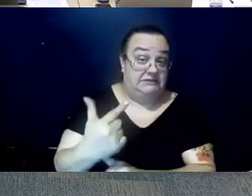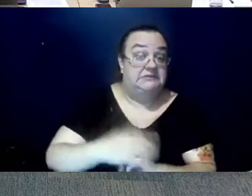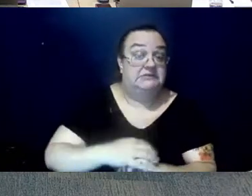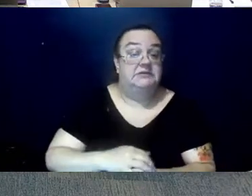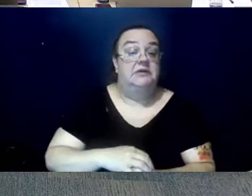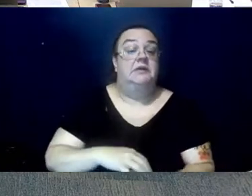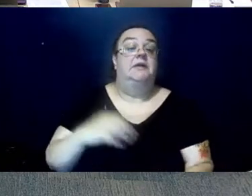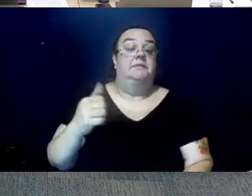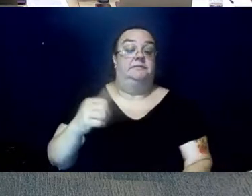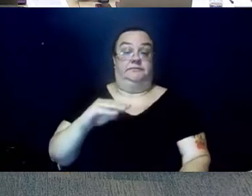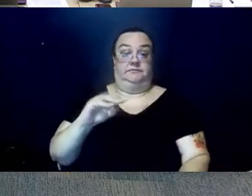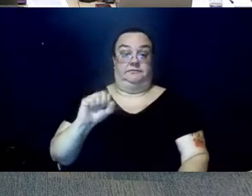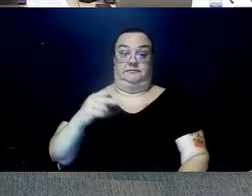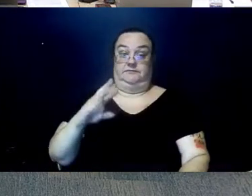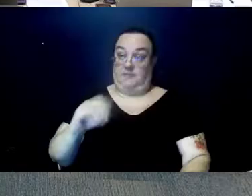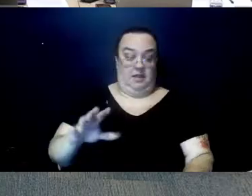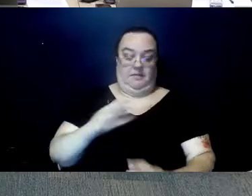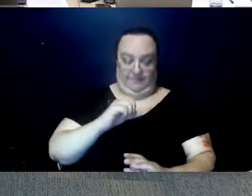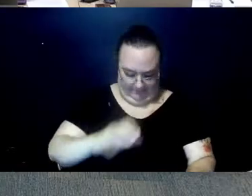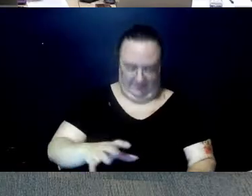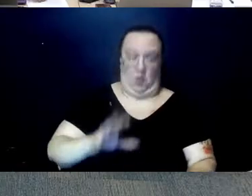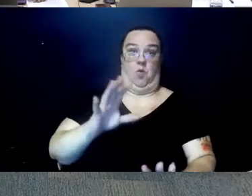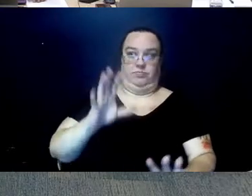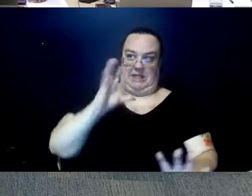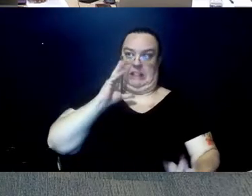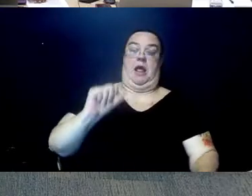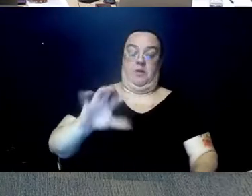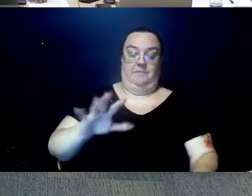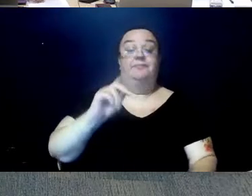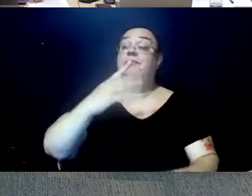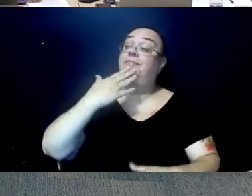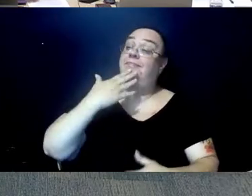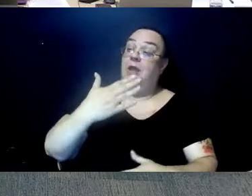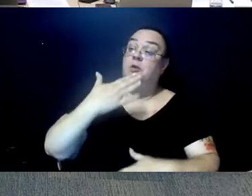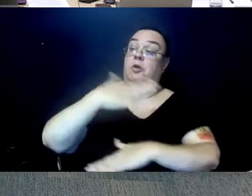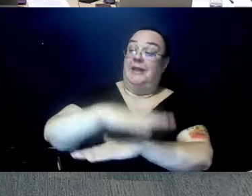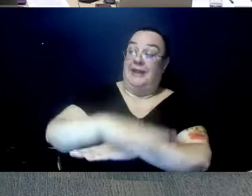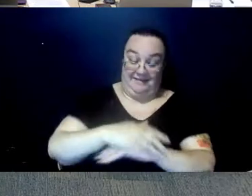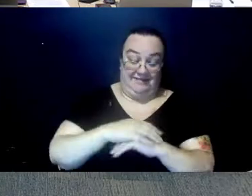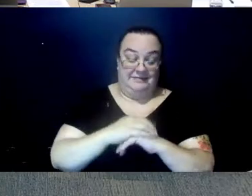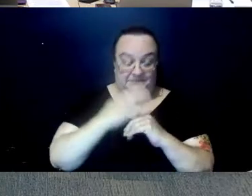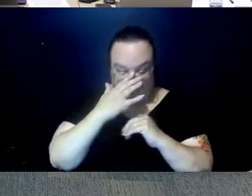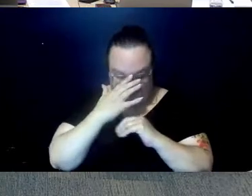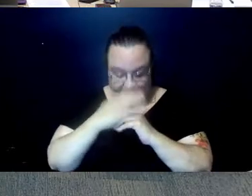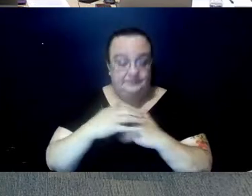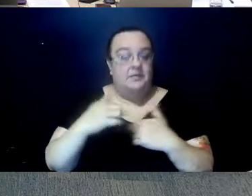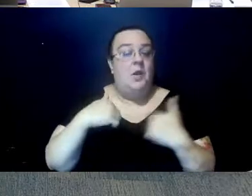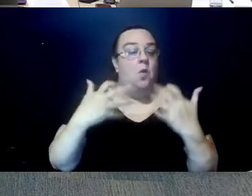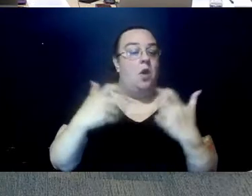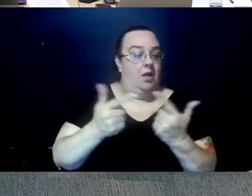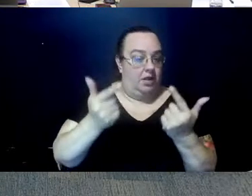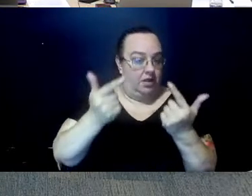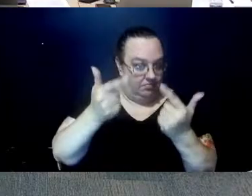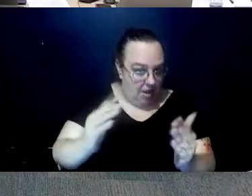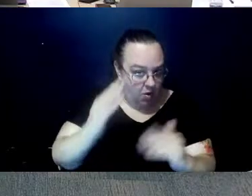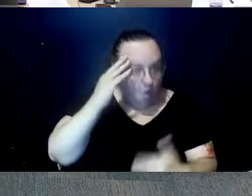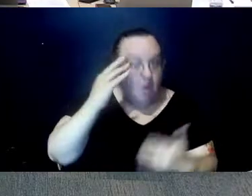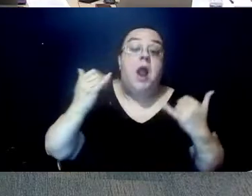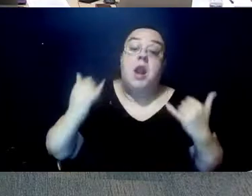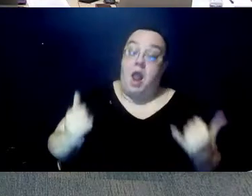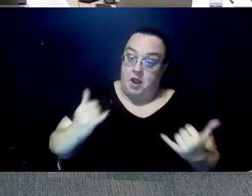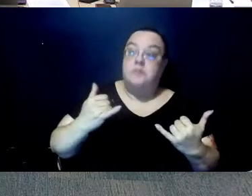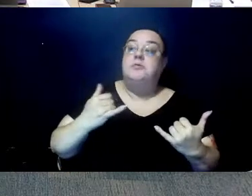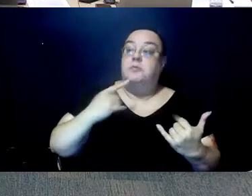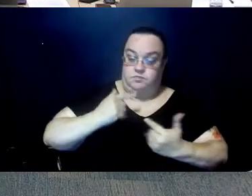Thank you. Oh, that is very loud. Good evening. So I just wanted to let you all know that we are making progress on this.